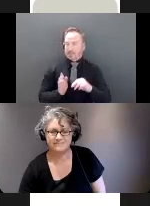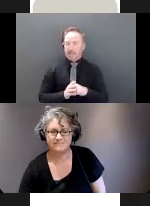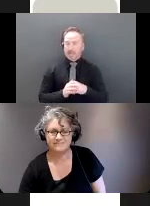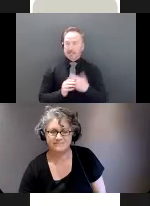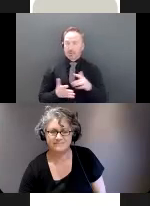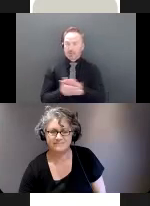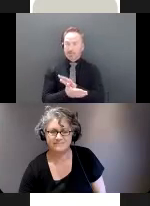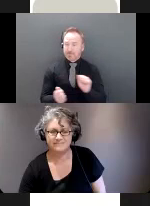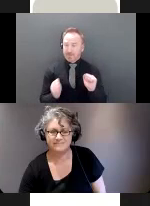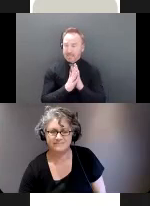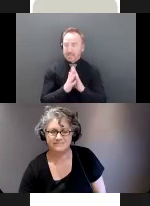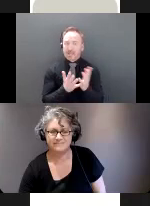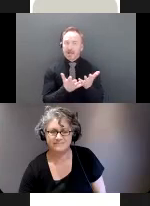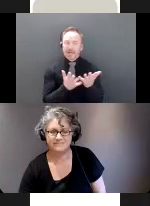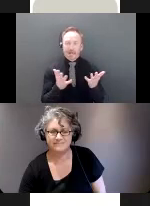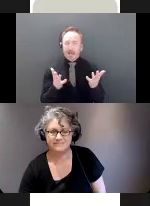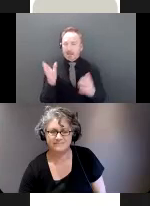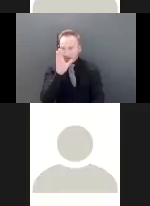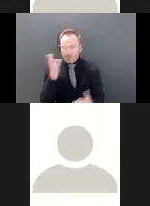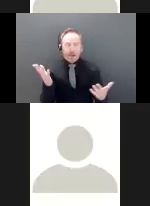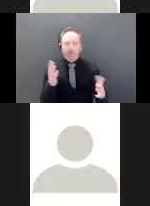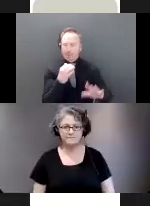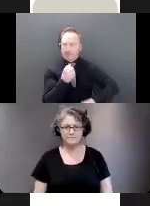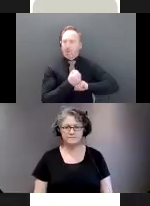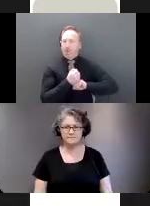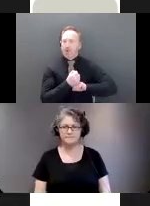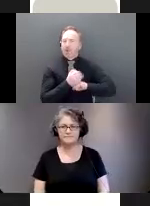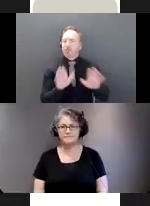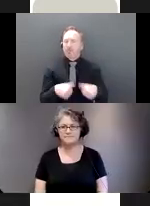support, and it will kind of give you the right resources for that.